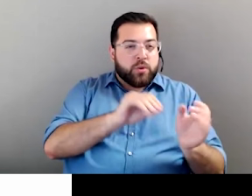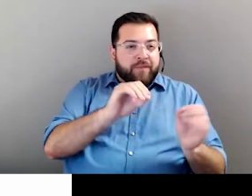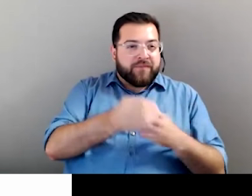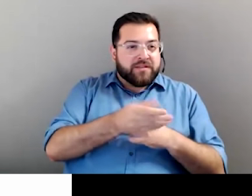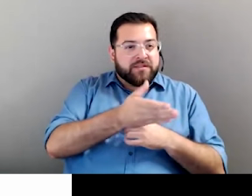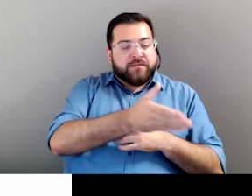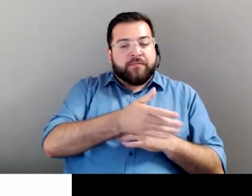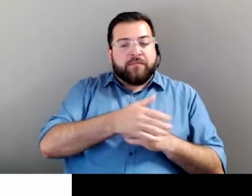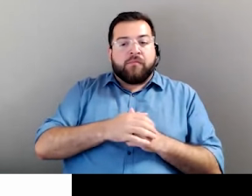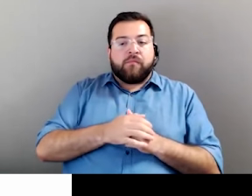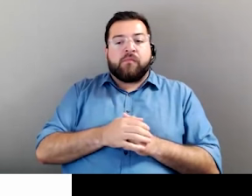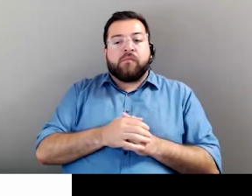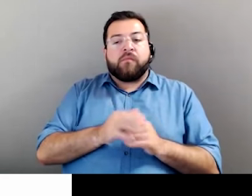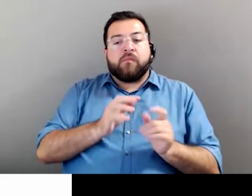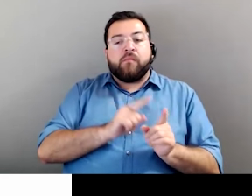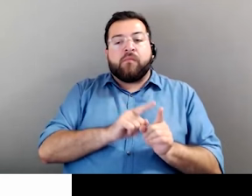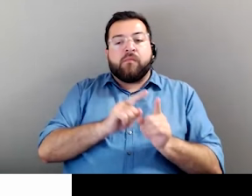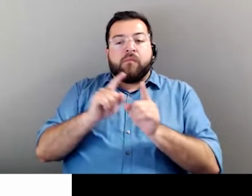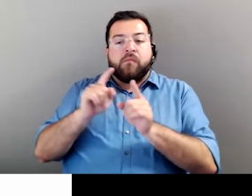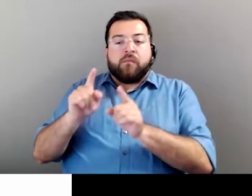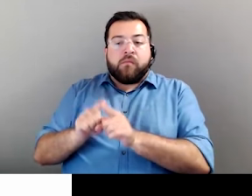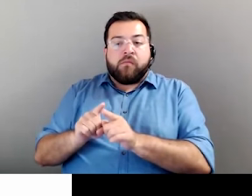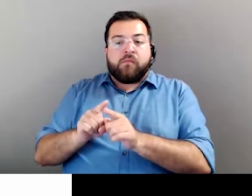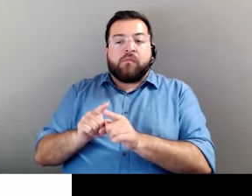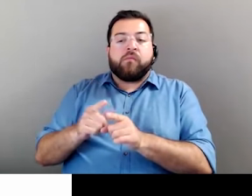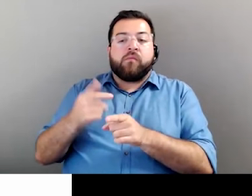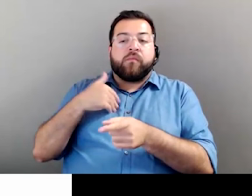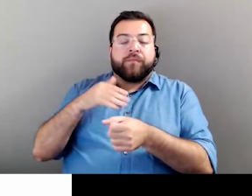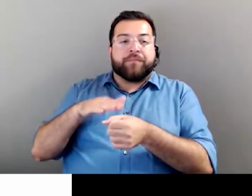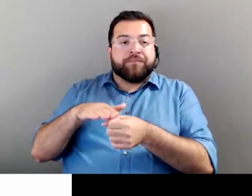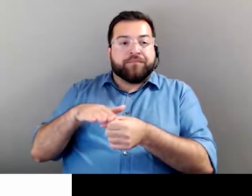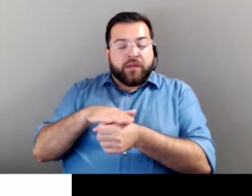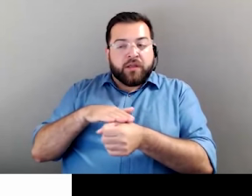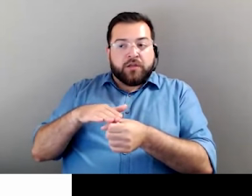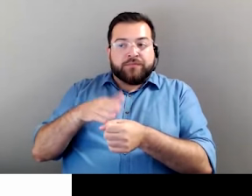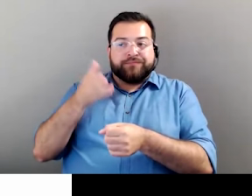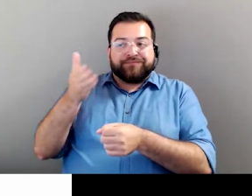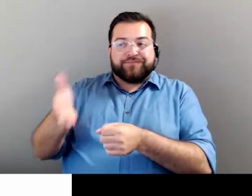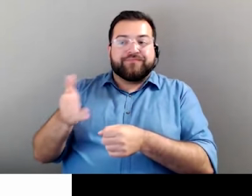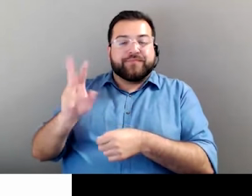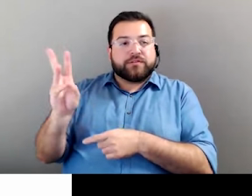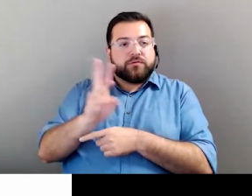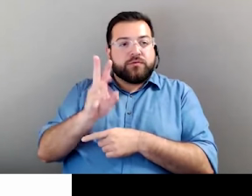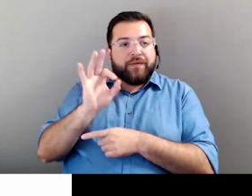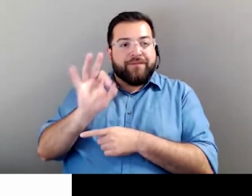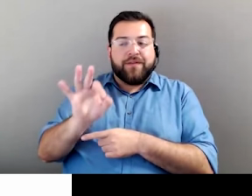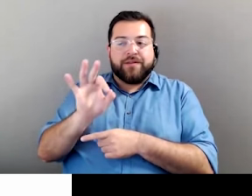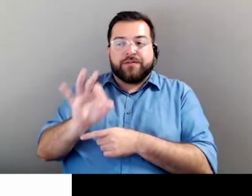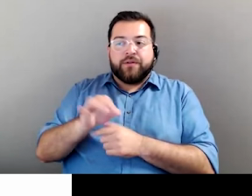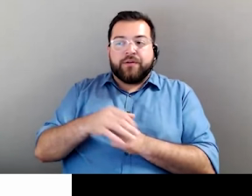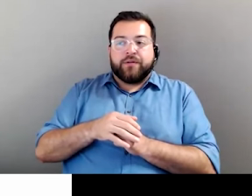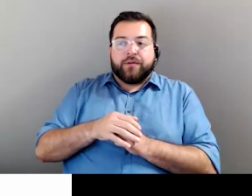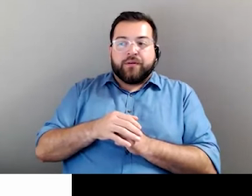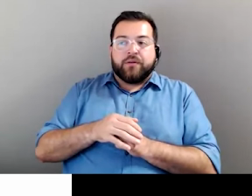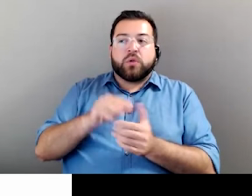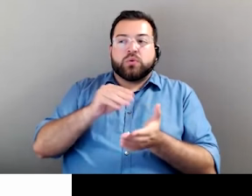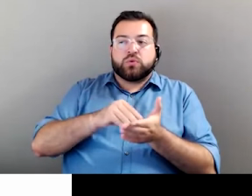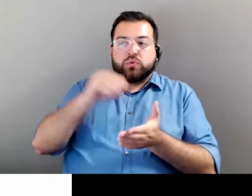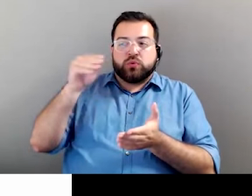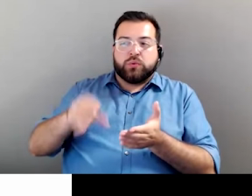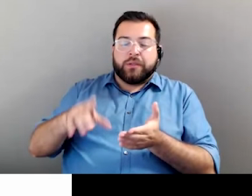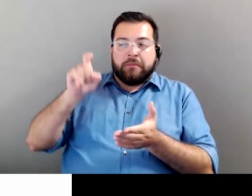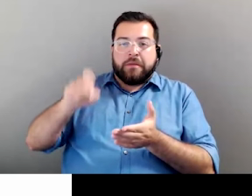And then we also have a location at West Fresno as well. And the student will have to check out the key